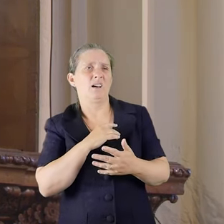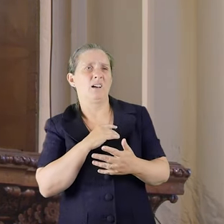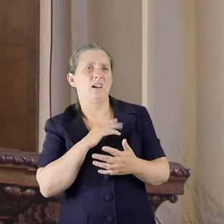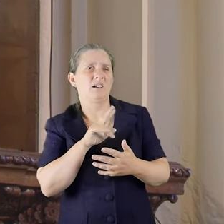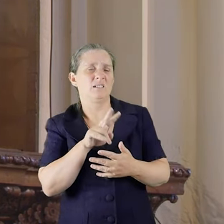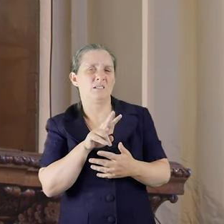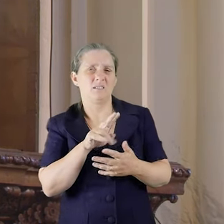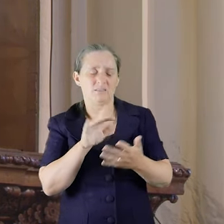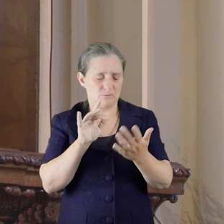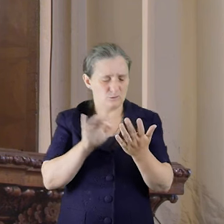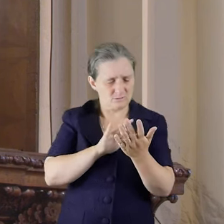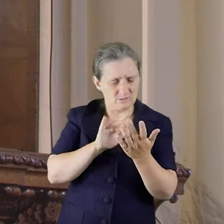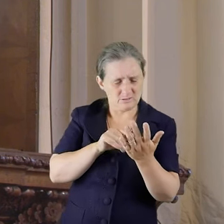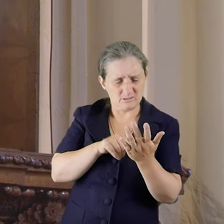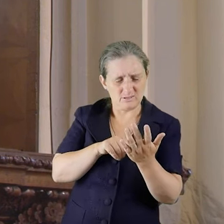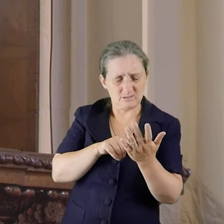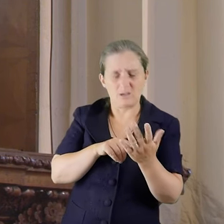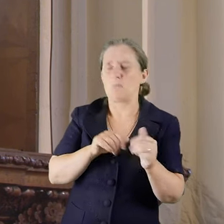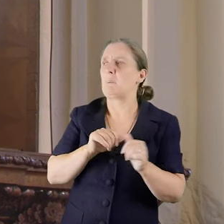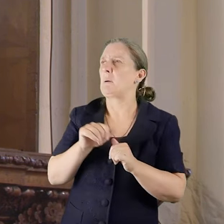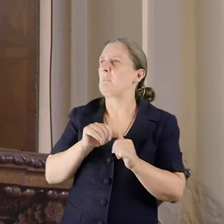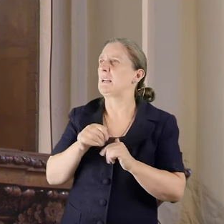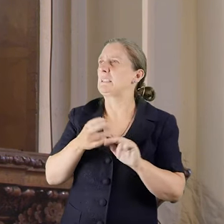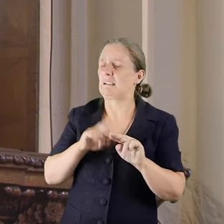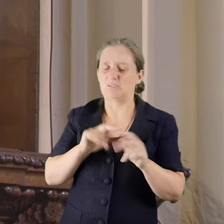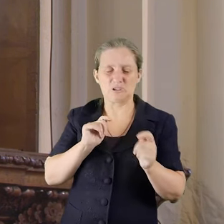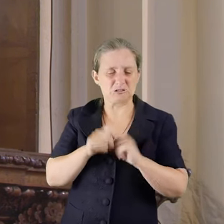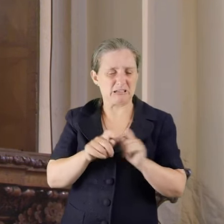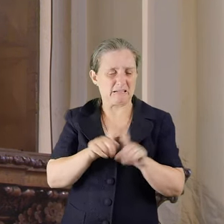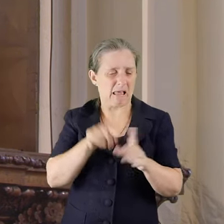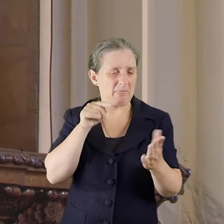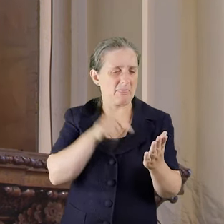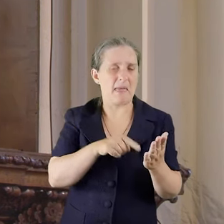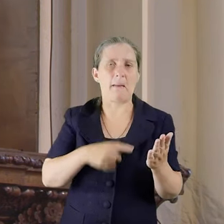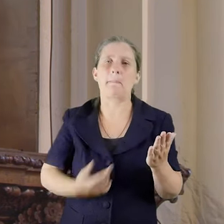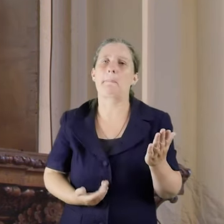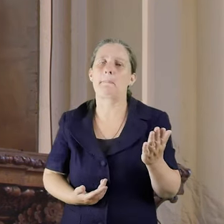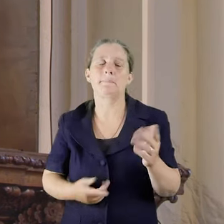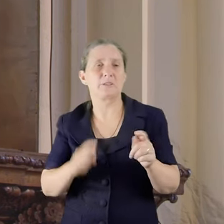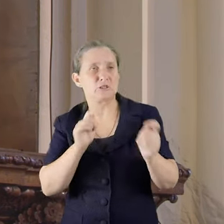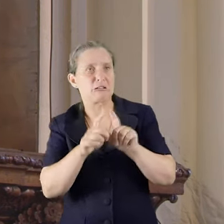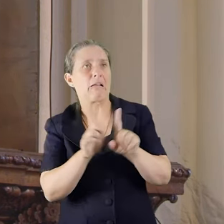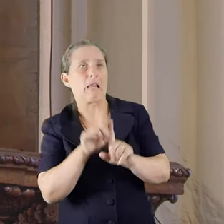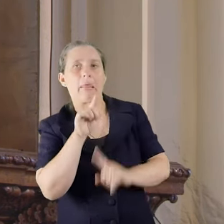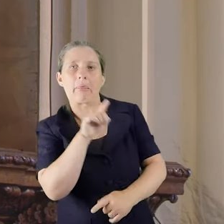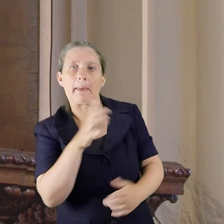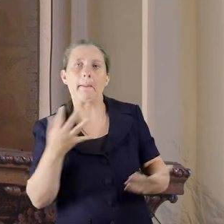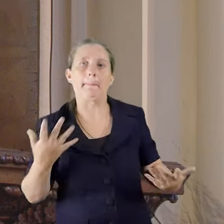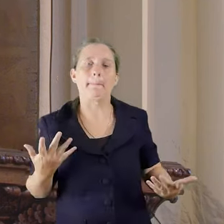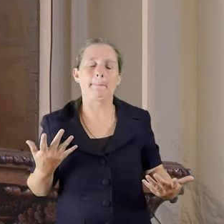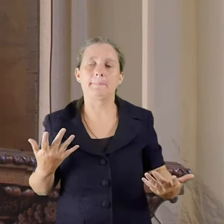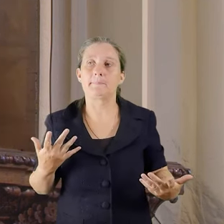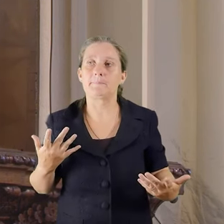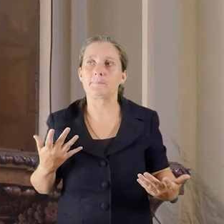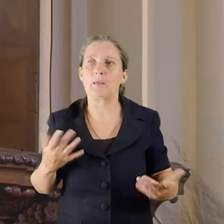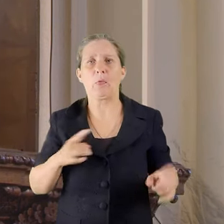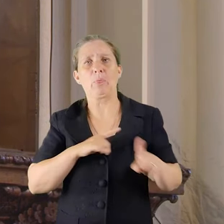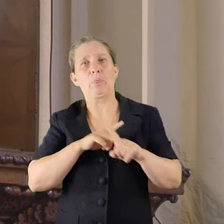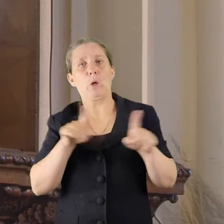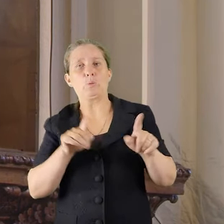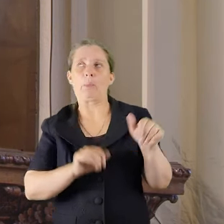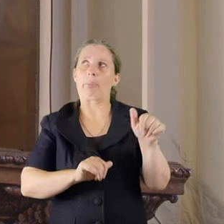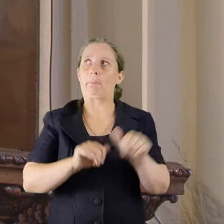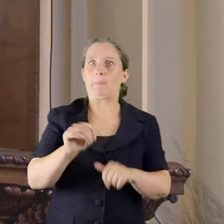probably better if you became someone else. We're told that the best lives, those we are to aspire